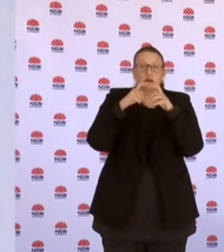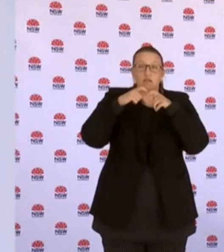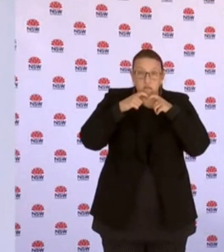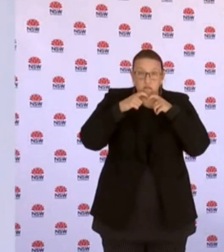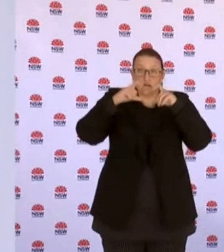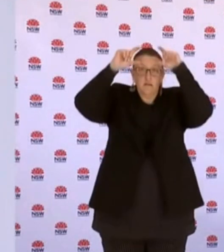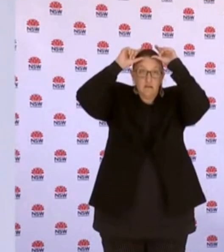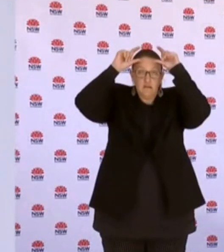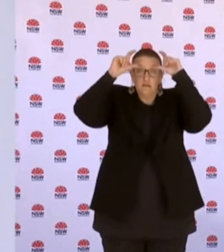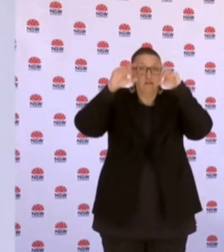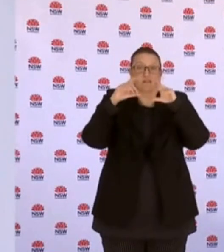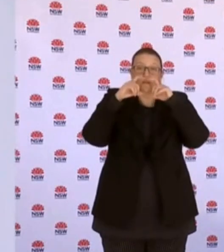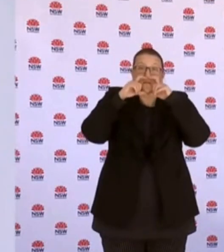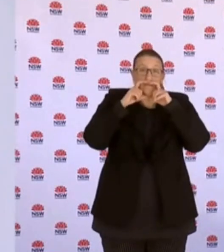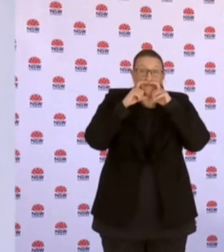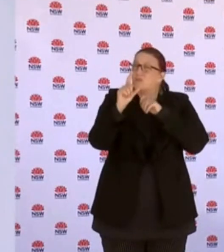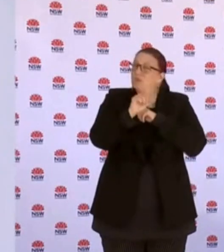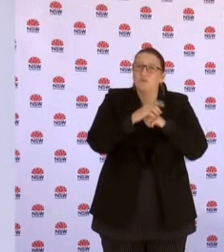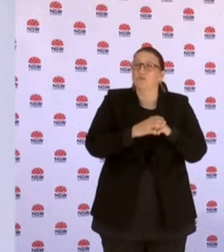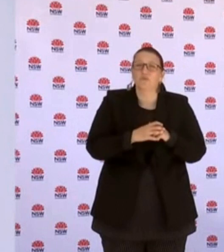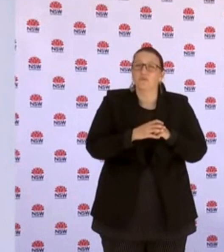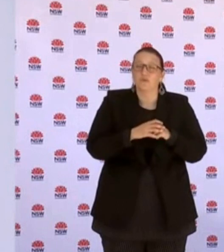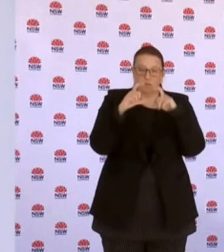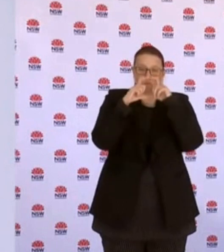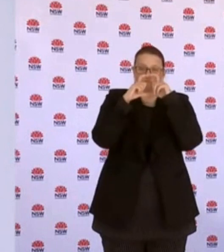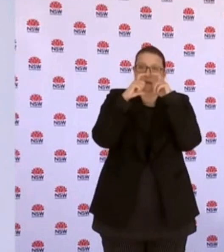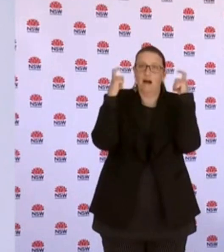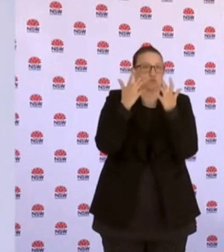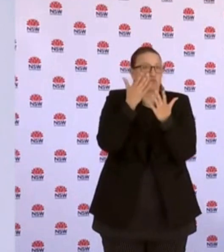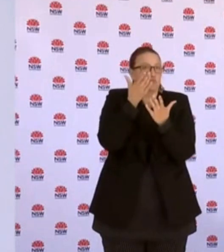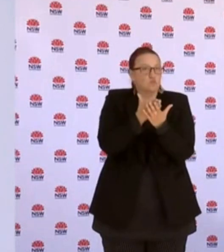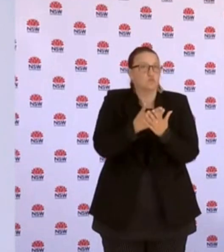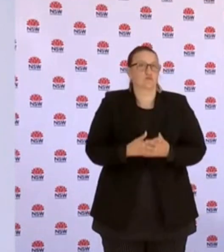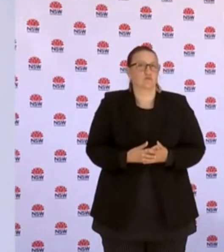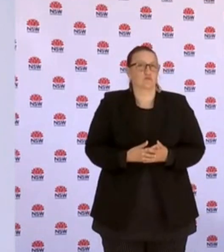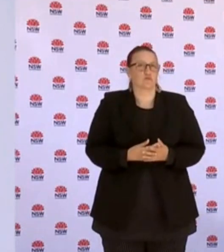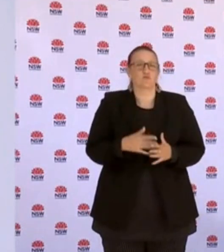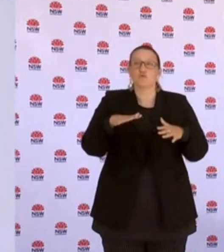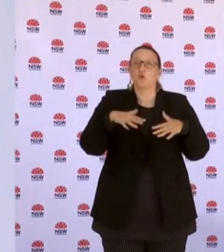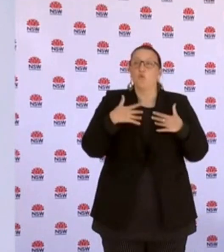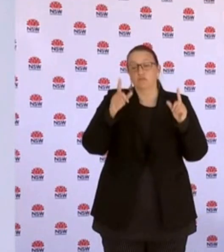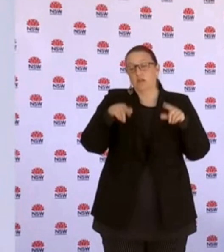want spot fires to be triggered in other geographical centres.